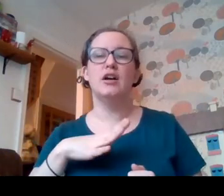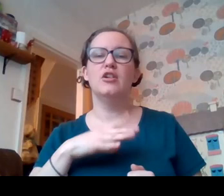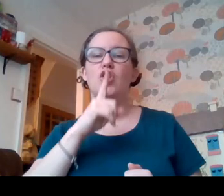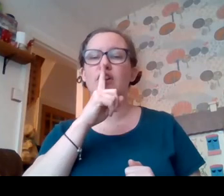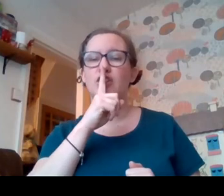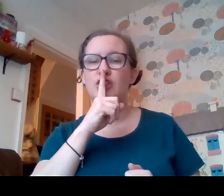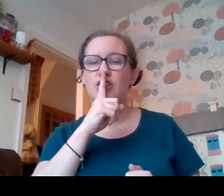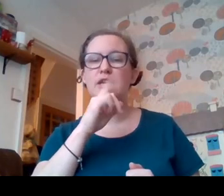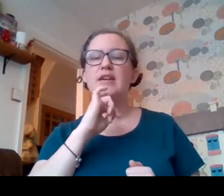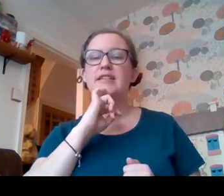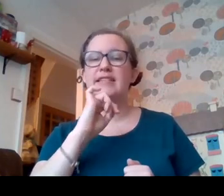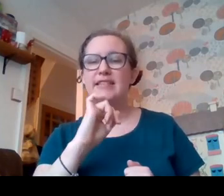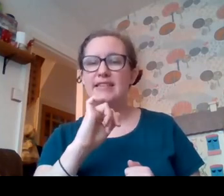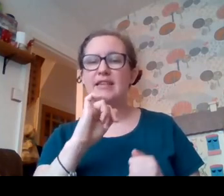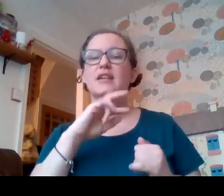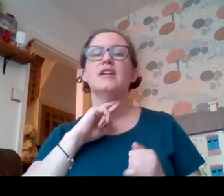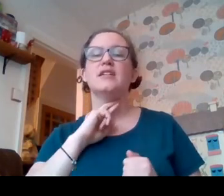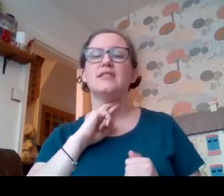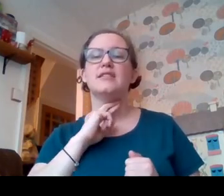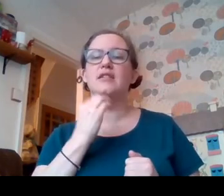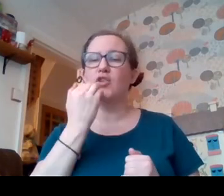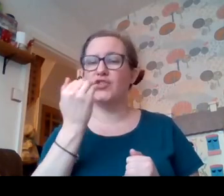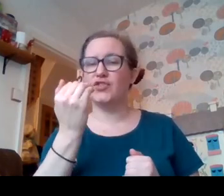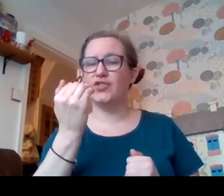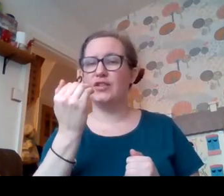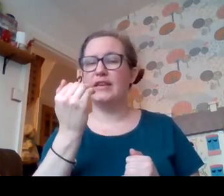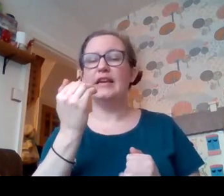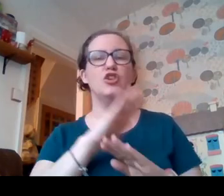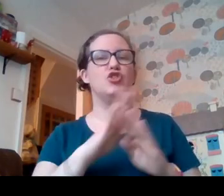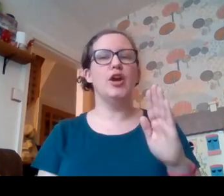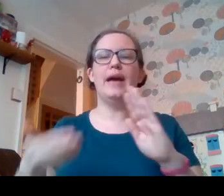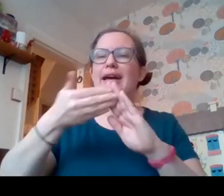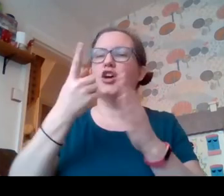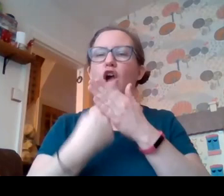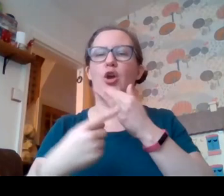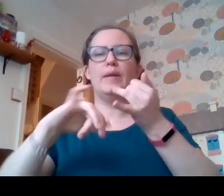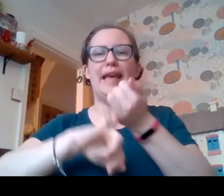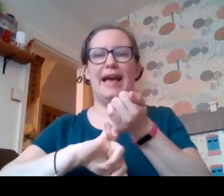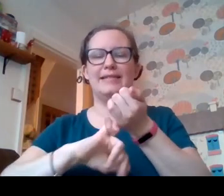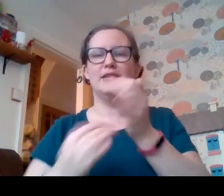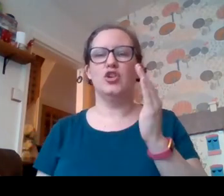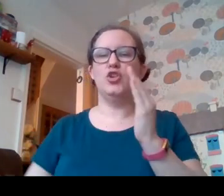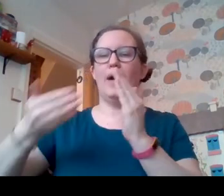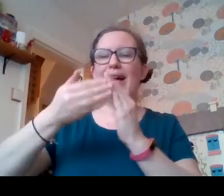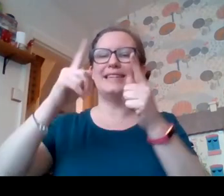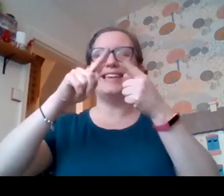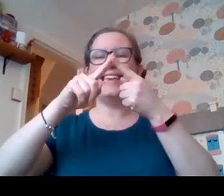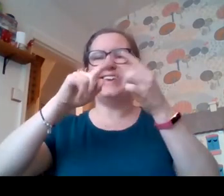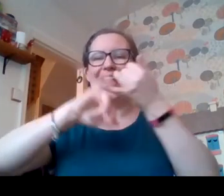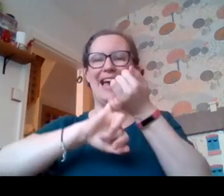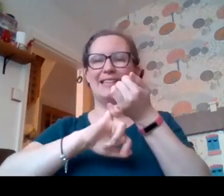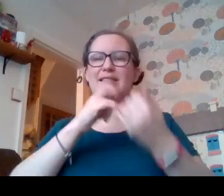ch or a sh, s, x, or z, you don't add only S, you